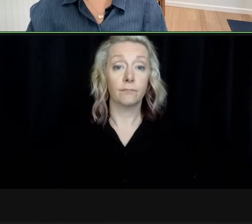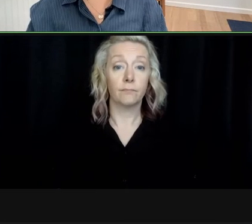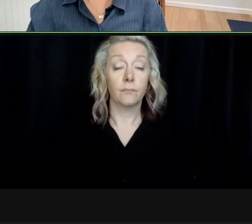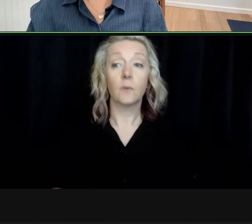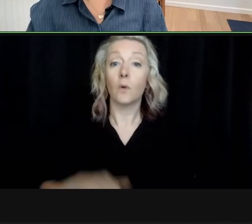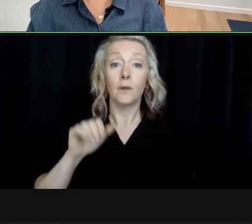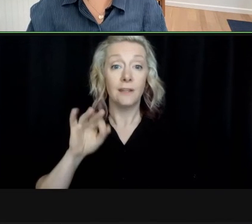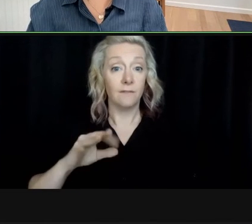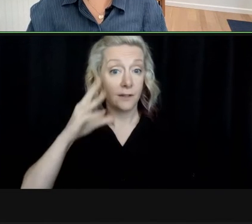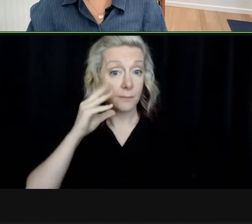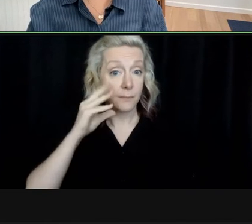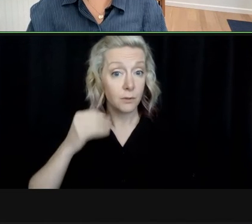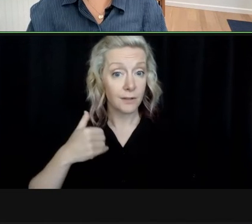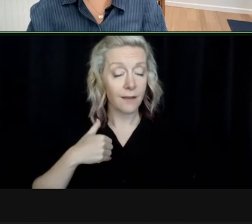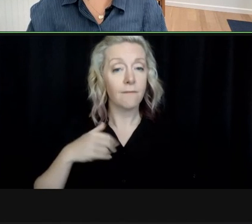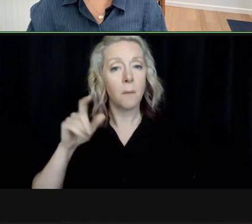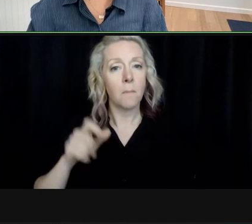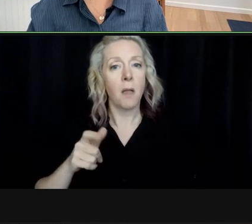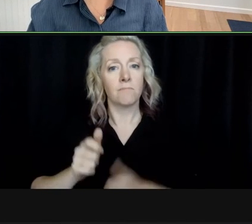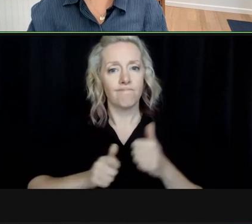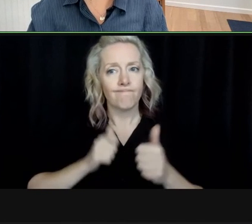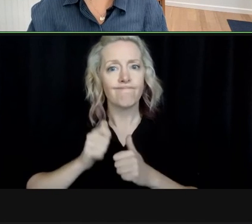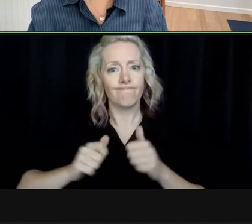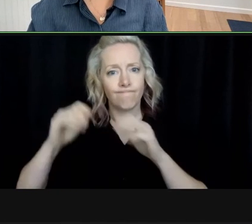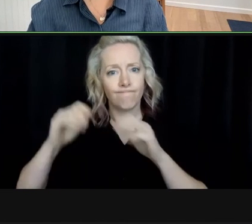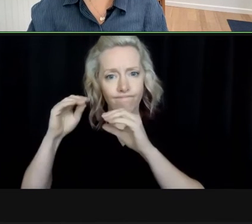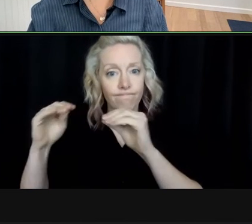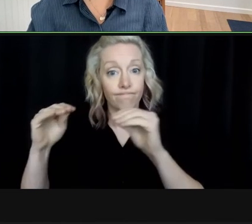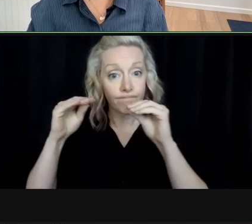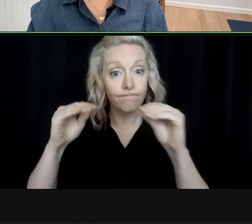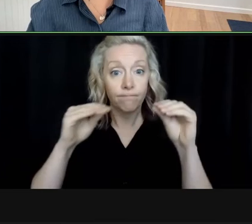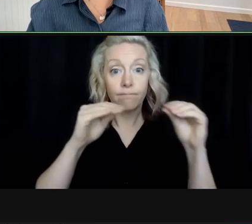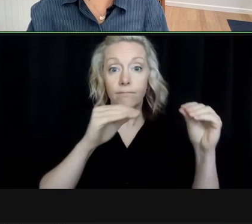know these things have to be the ambassadors out there.